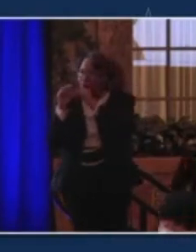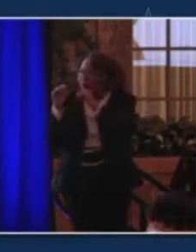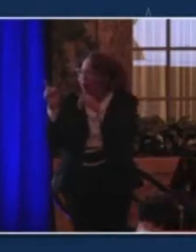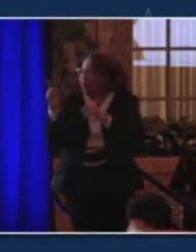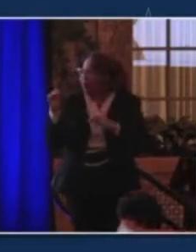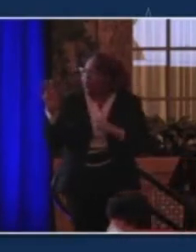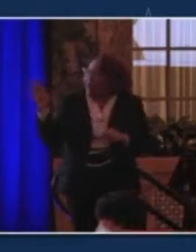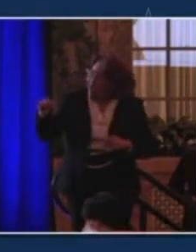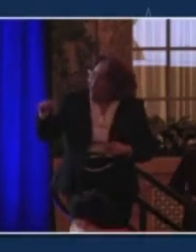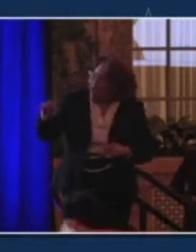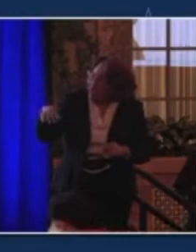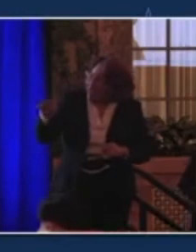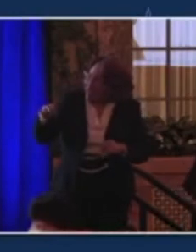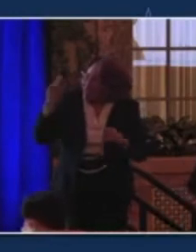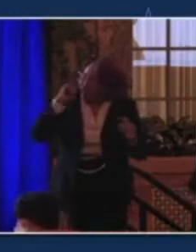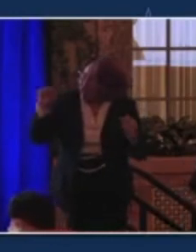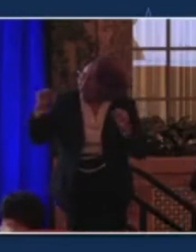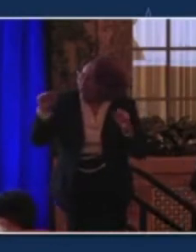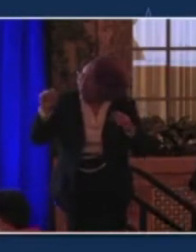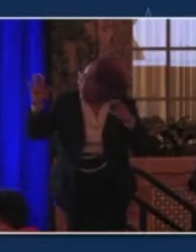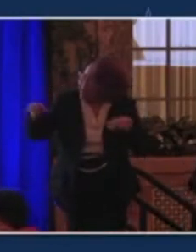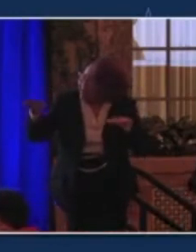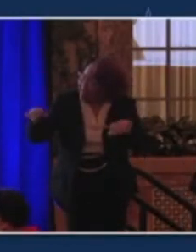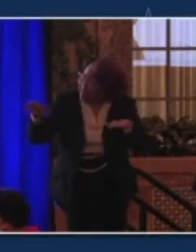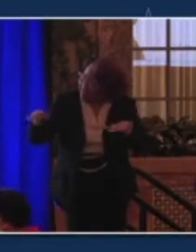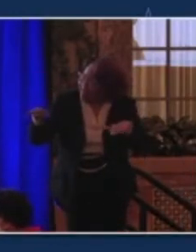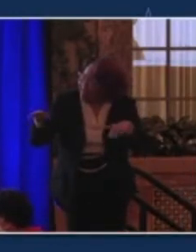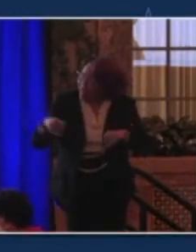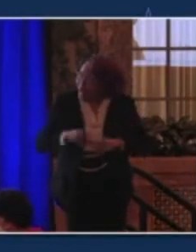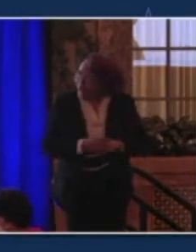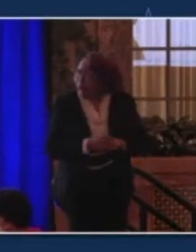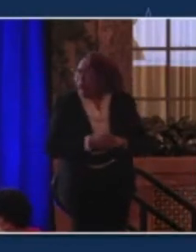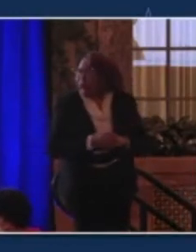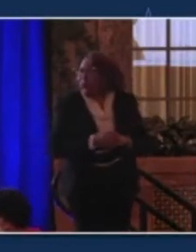could you all keep the noise down, please?